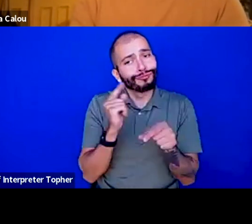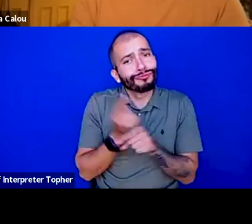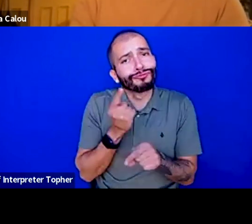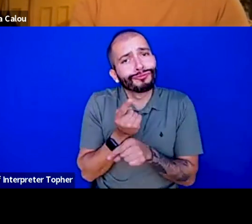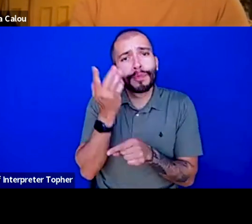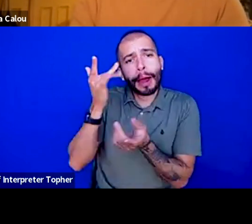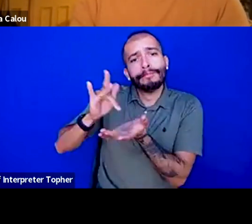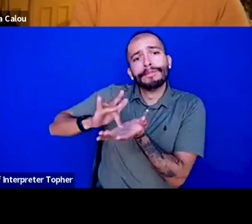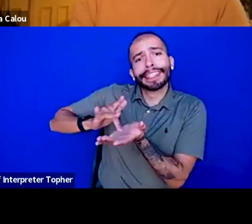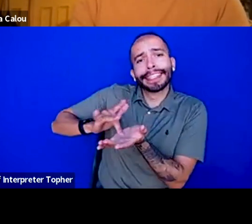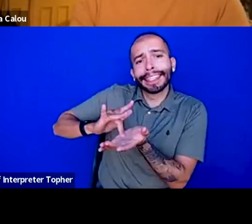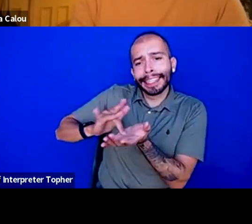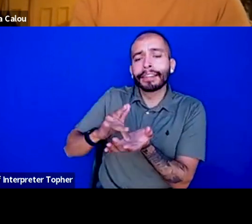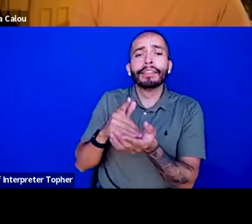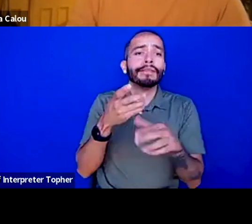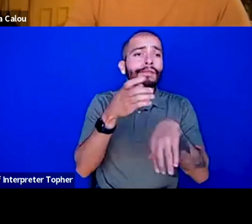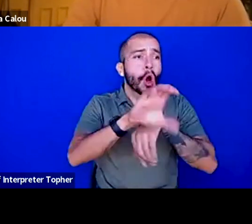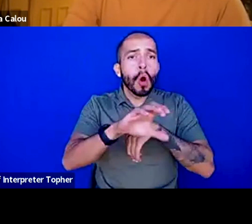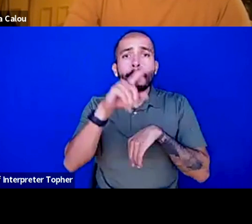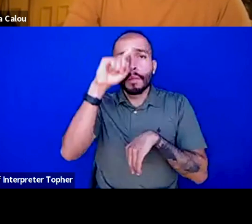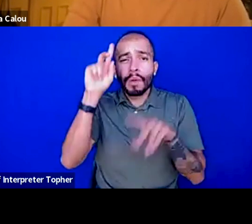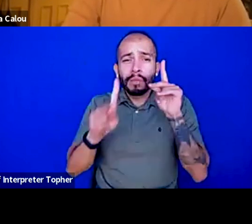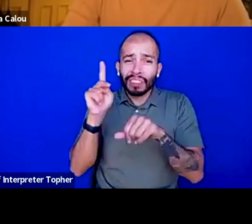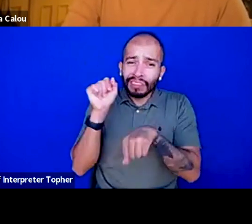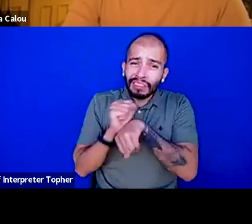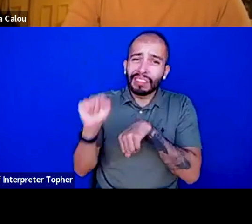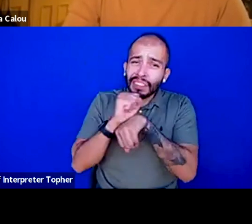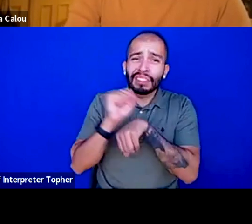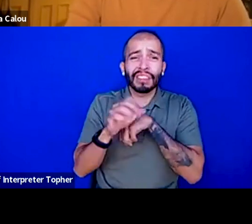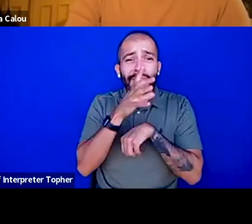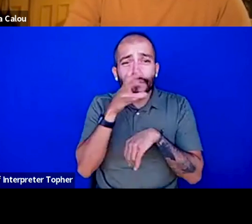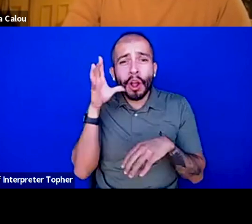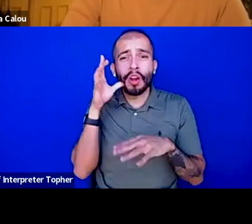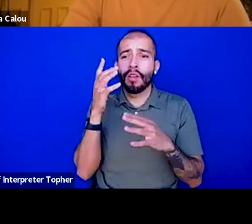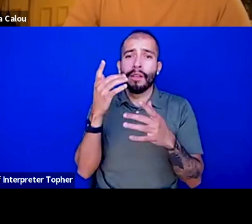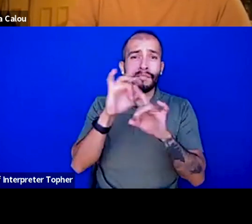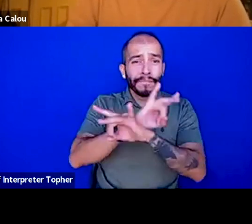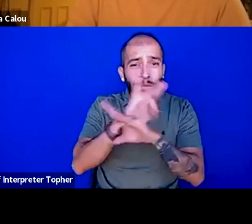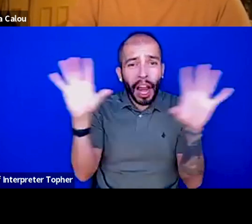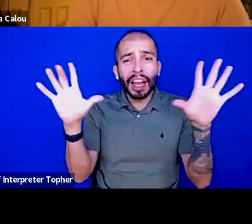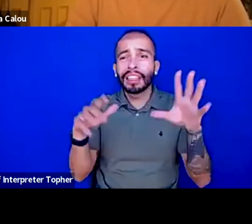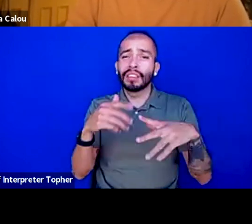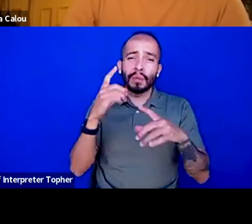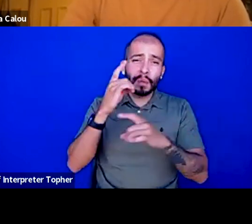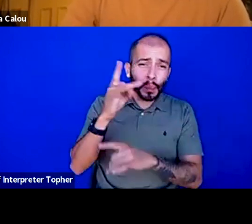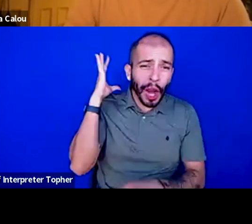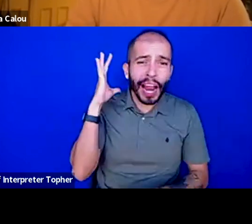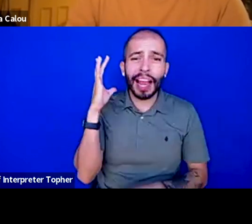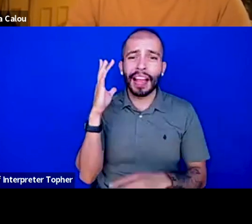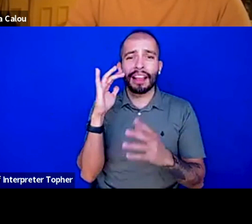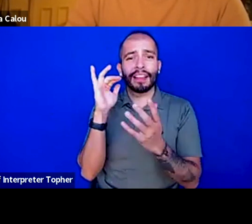labor through violence, through brutalization, right? And then even after chattel slavery